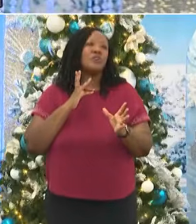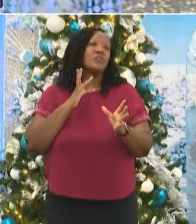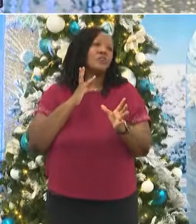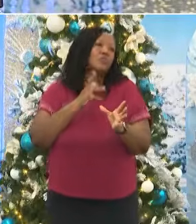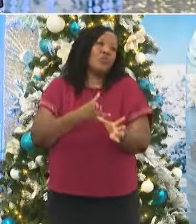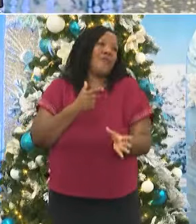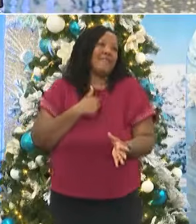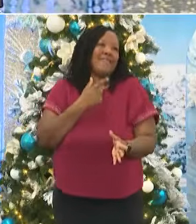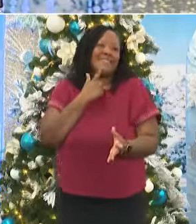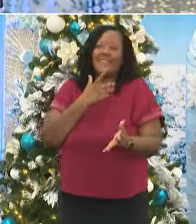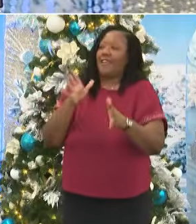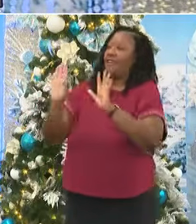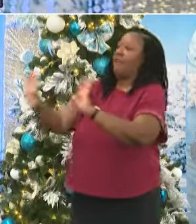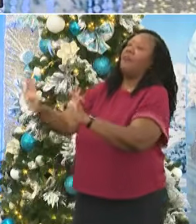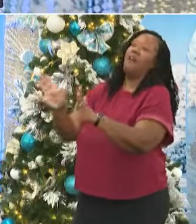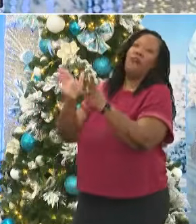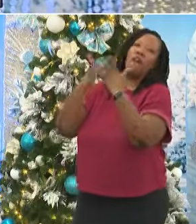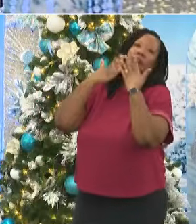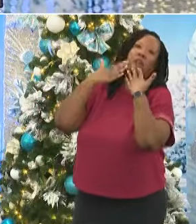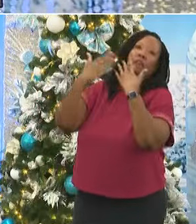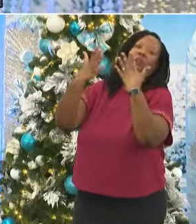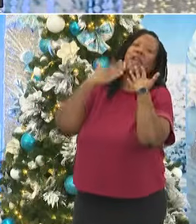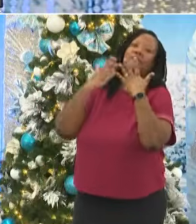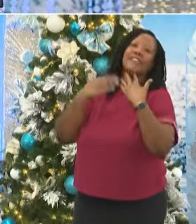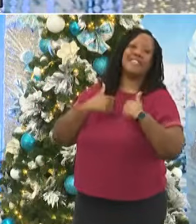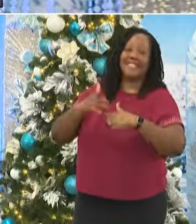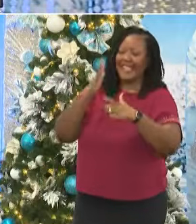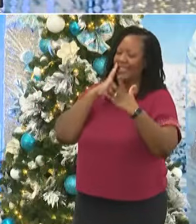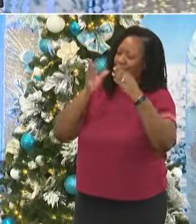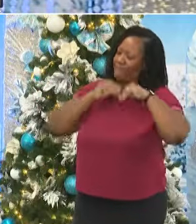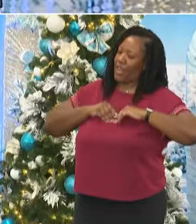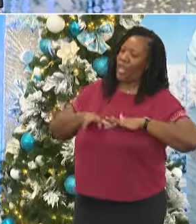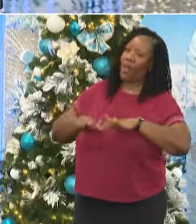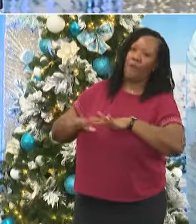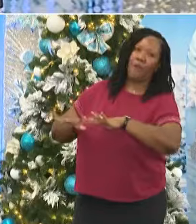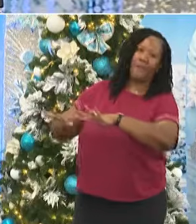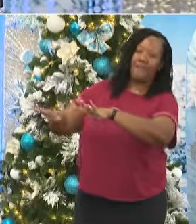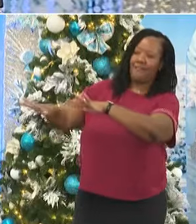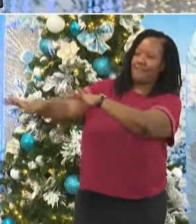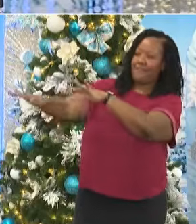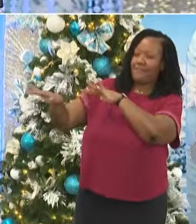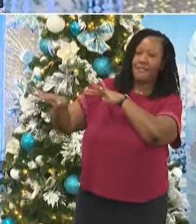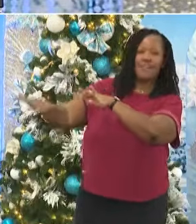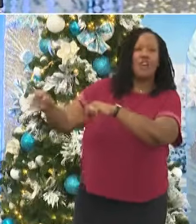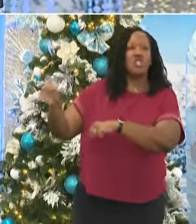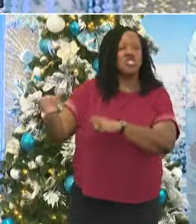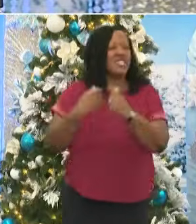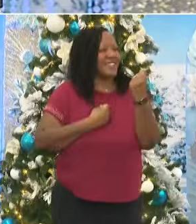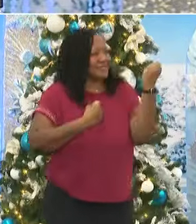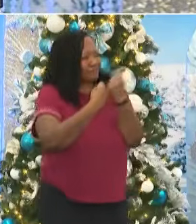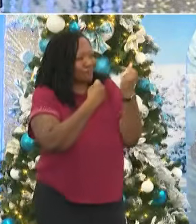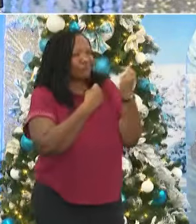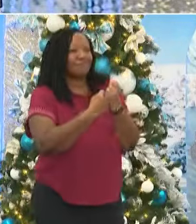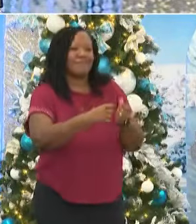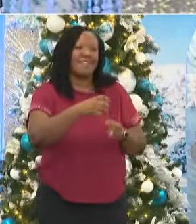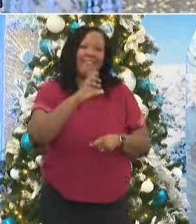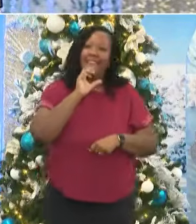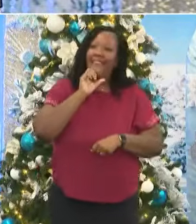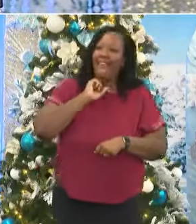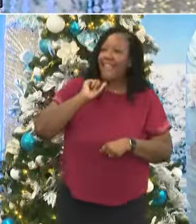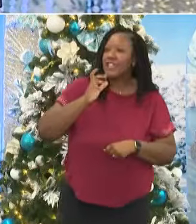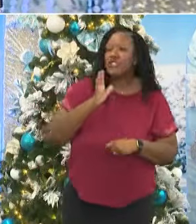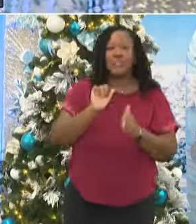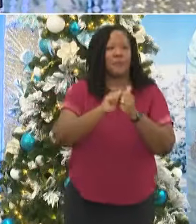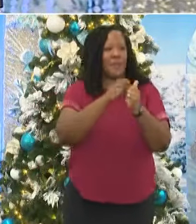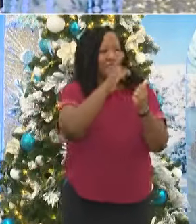is Flowing from All of Our Hearts." She has championed aging with dignity, independence,